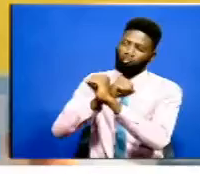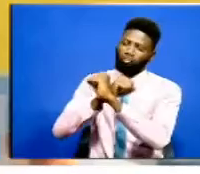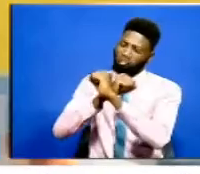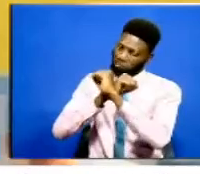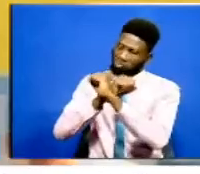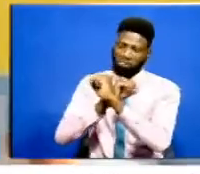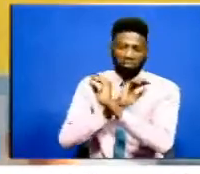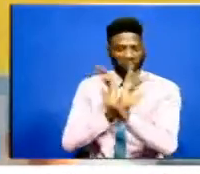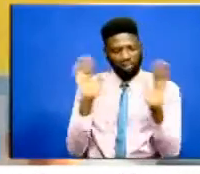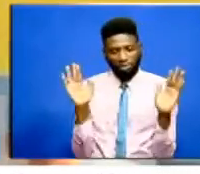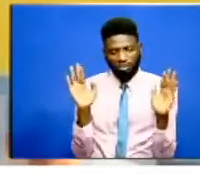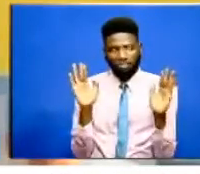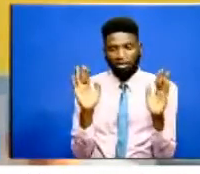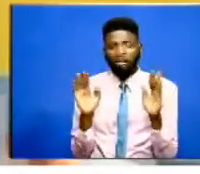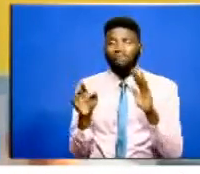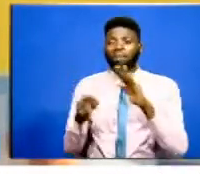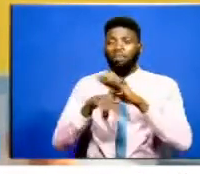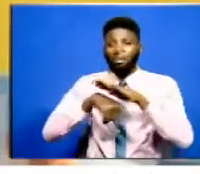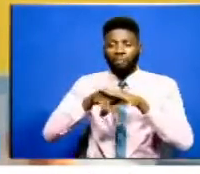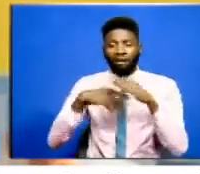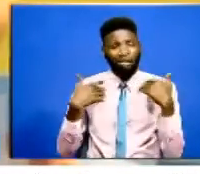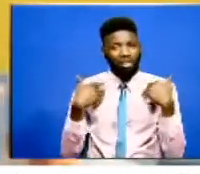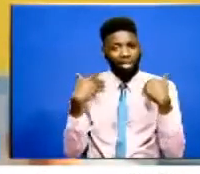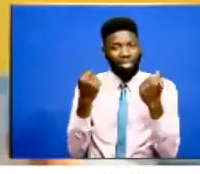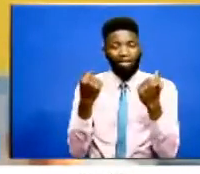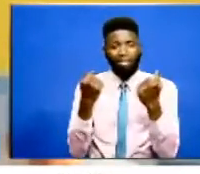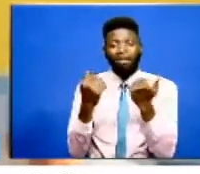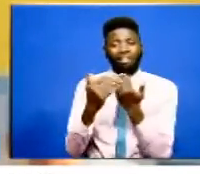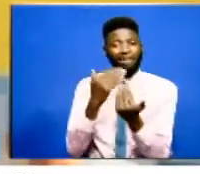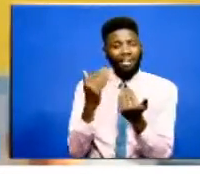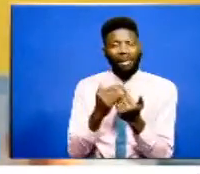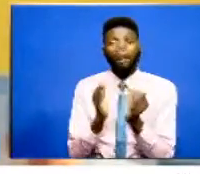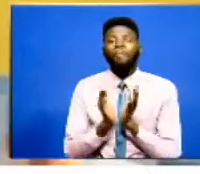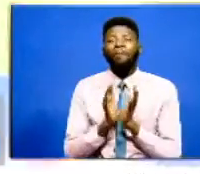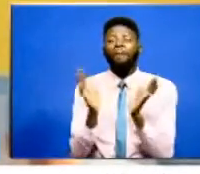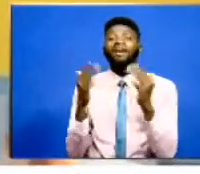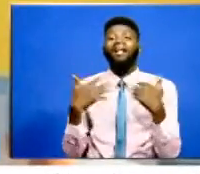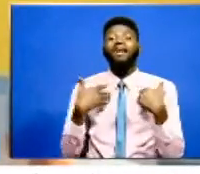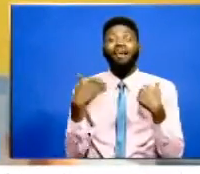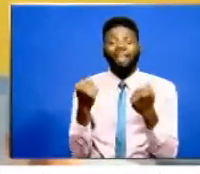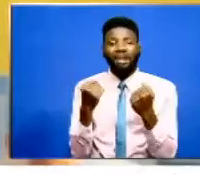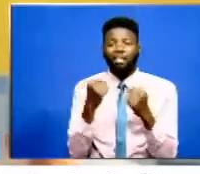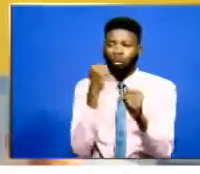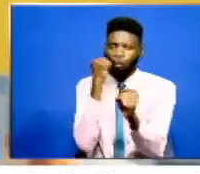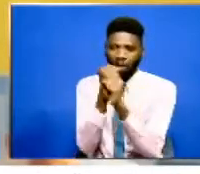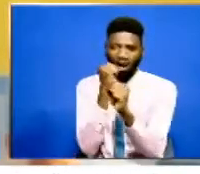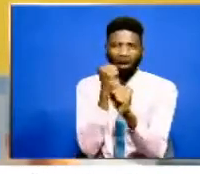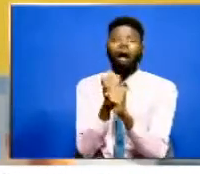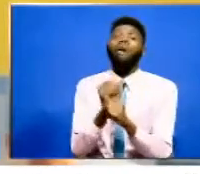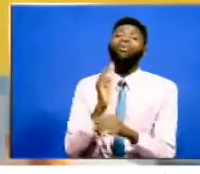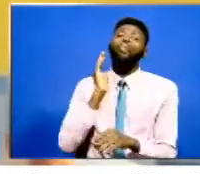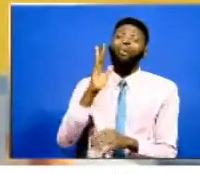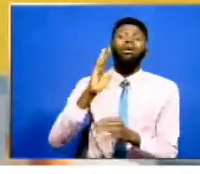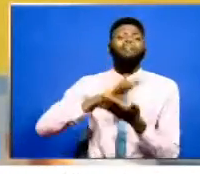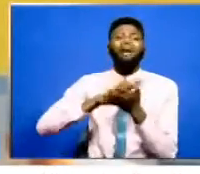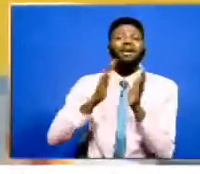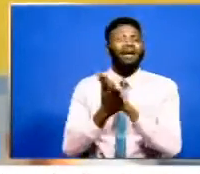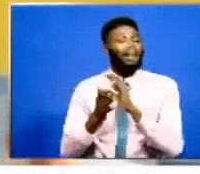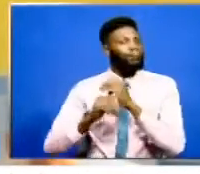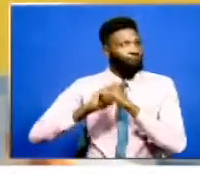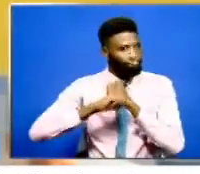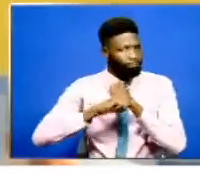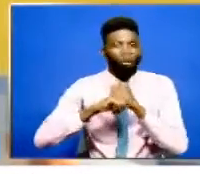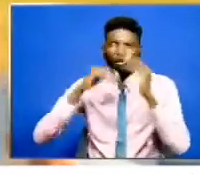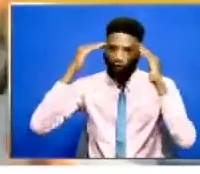prevention. Primary health care, our public health effort is going to be intensified at the prevention